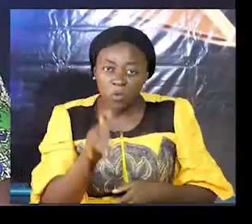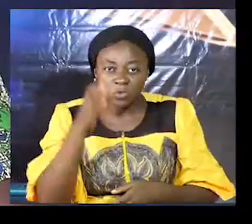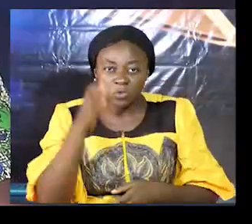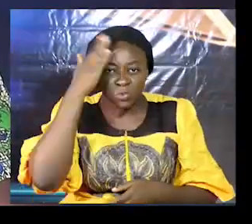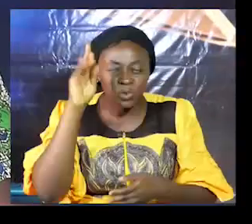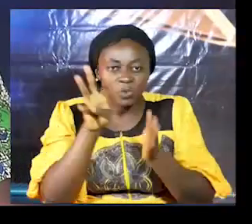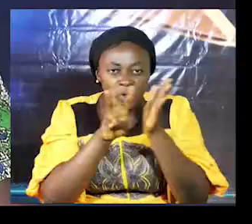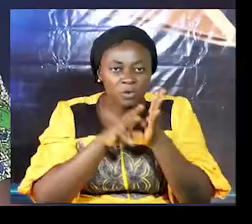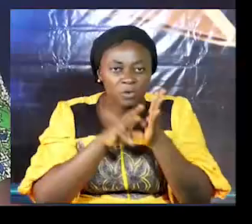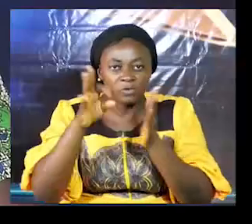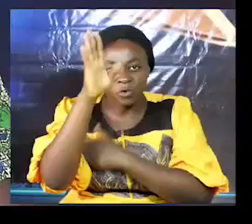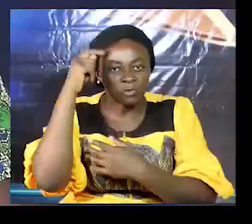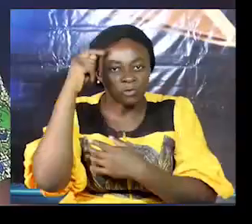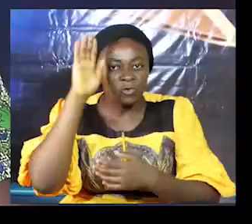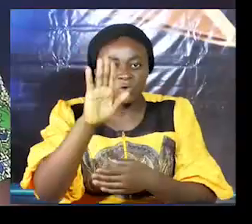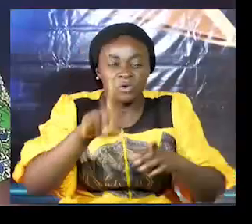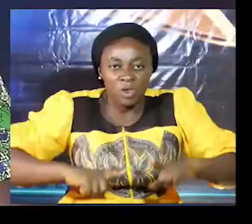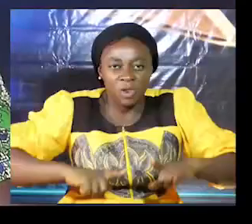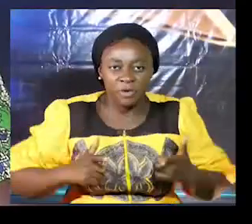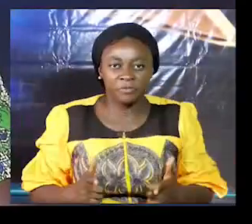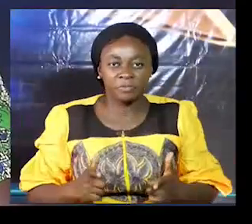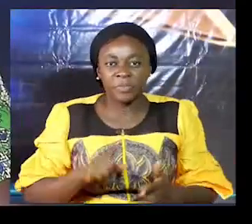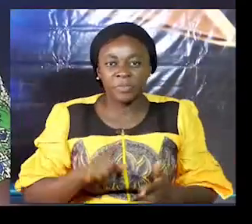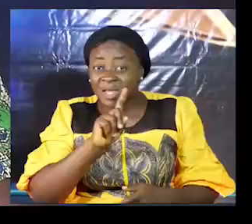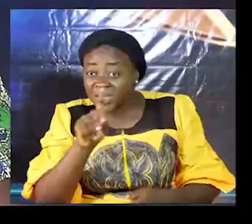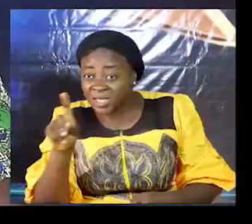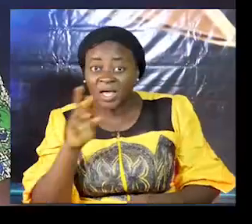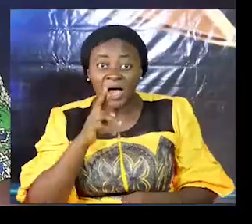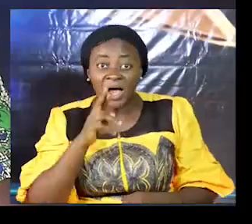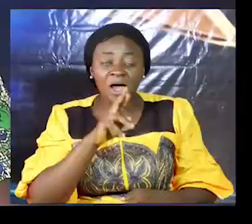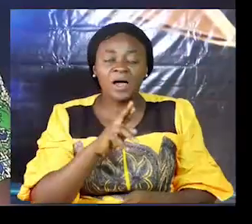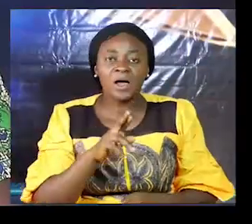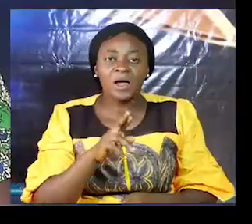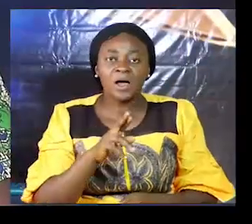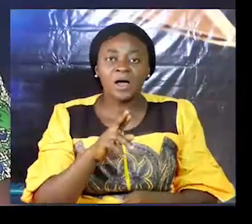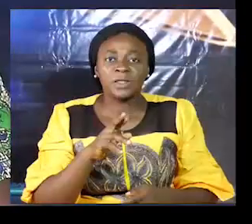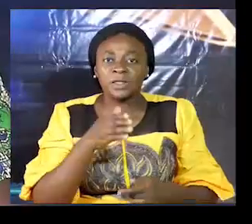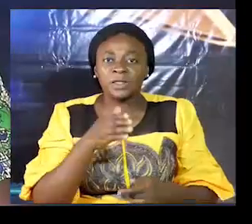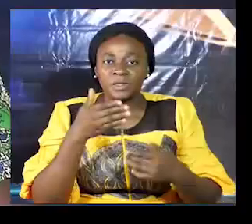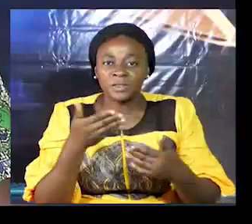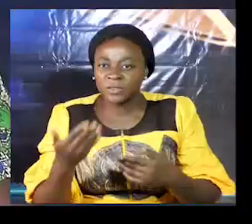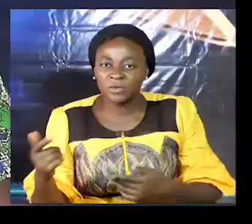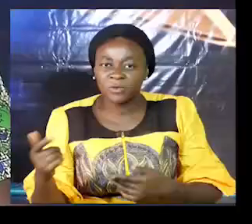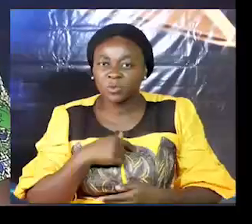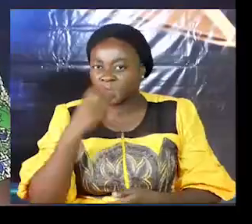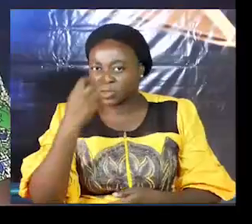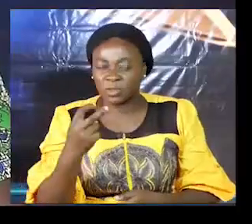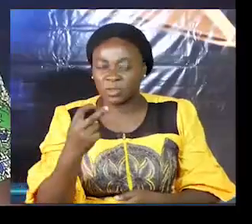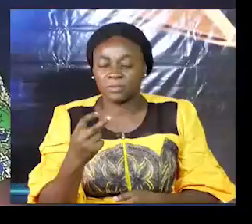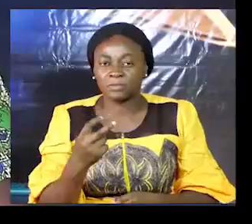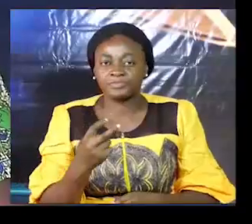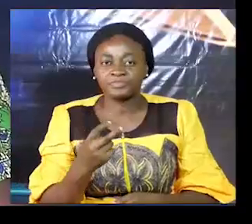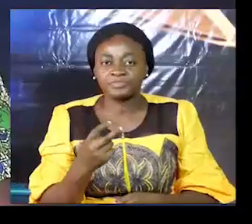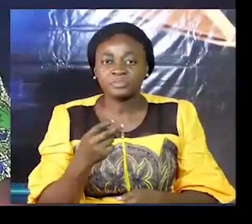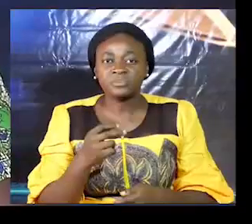life. These are actually what we are seeing this moment. And then finally, we want to let you know